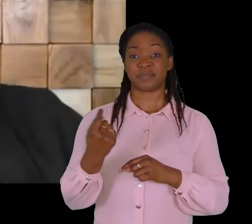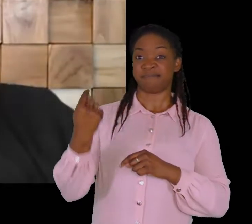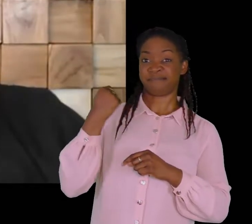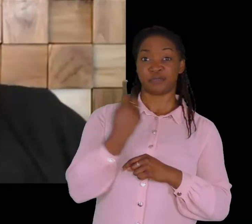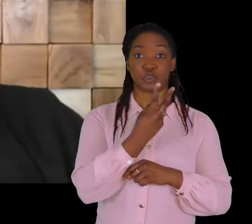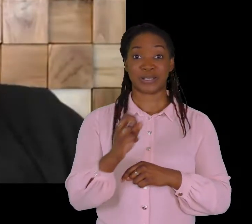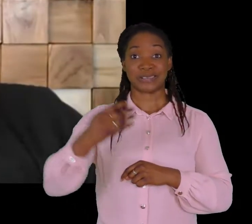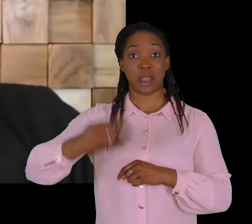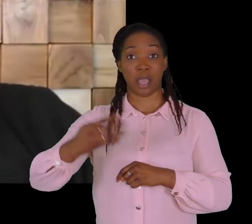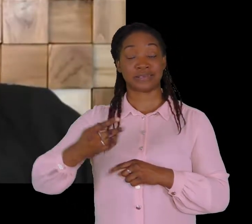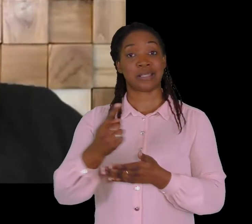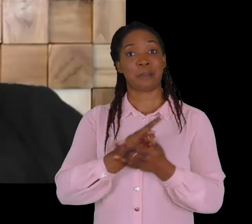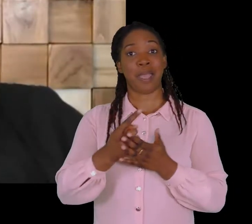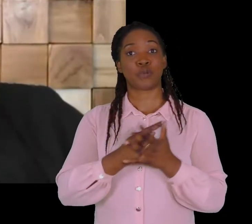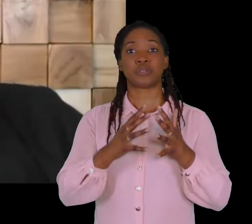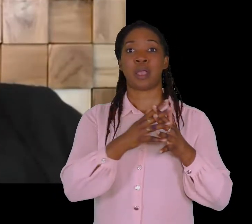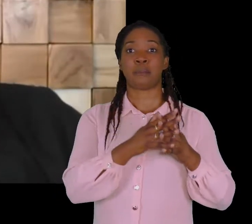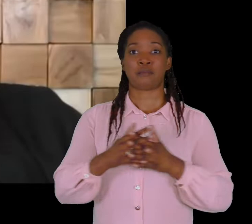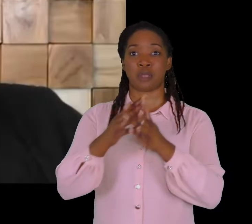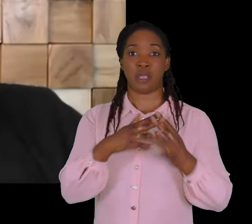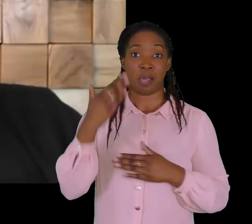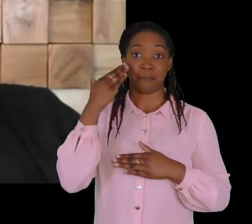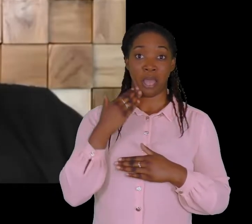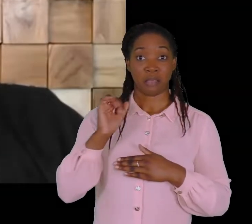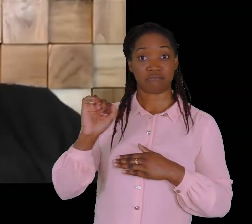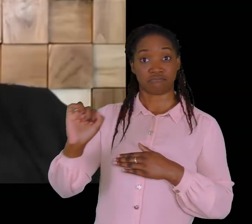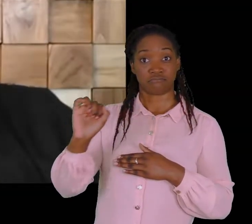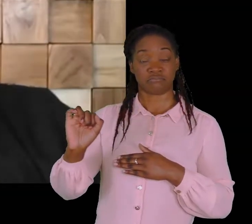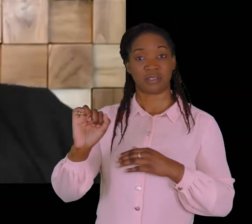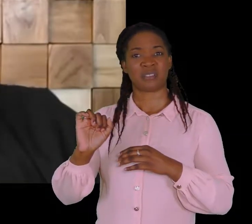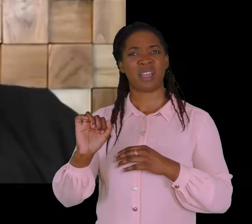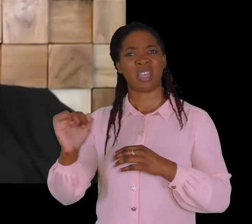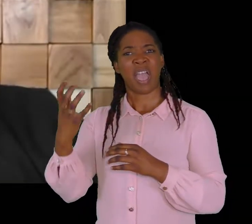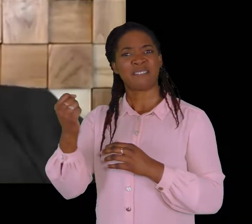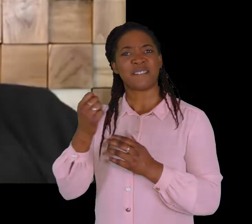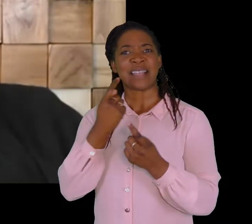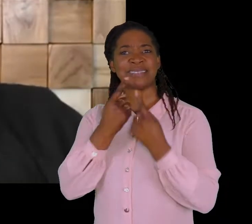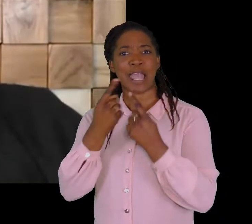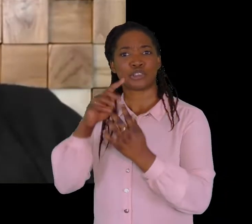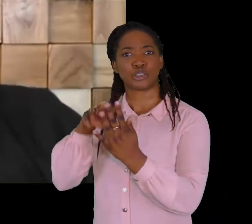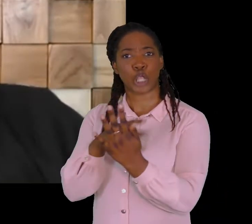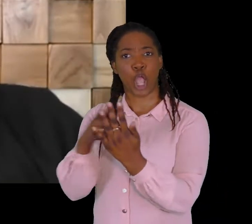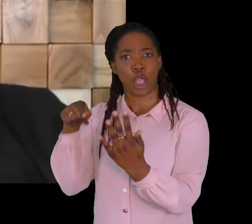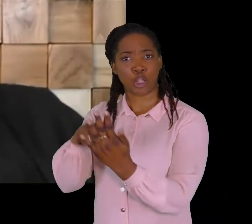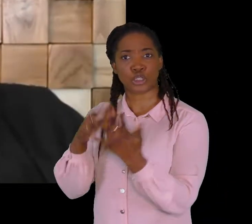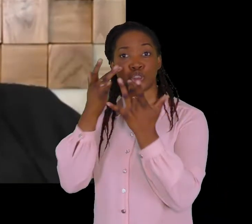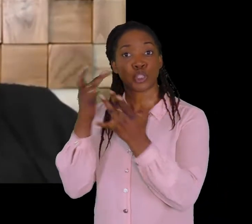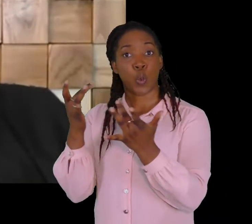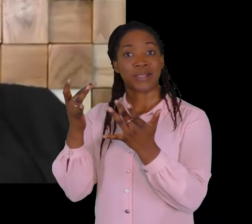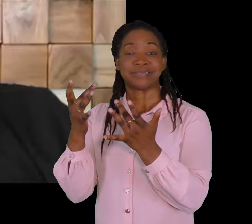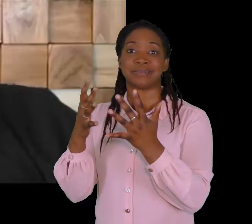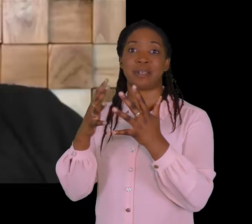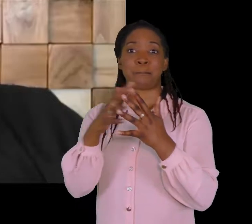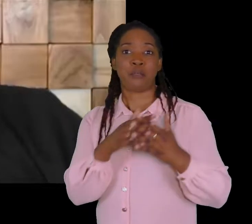in 2019 that I co-curated about the African-American intellectual and activist W.B. Du Bois's data charts,